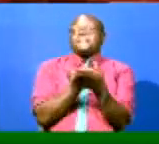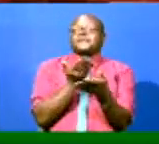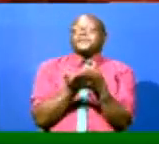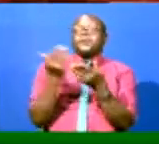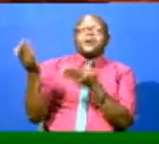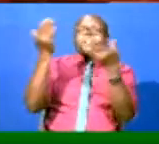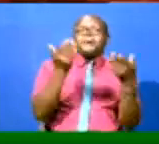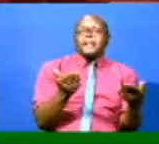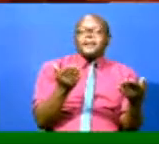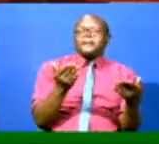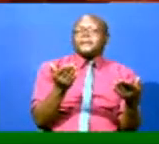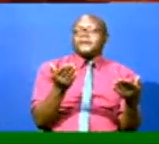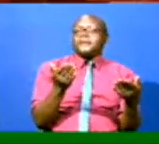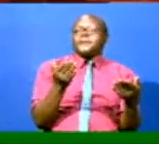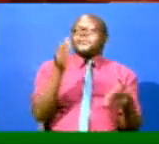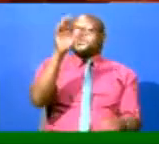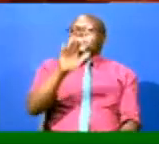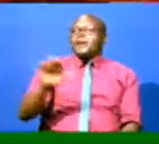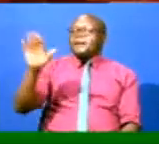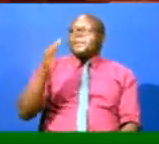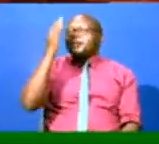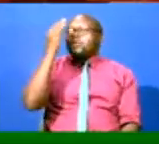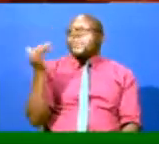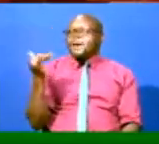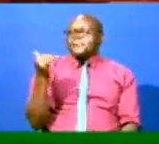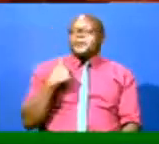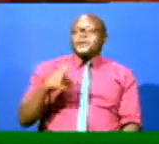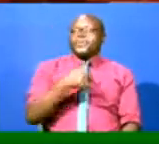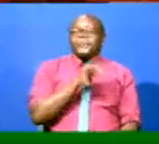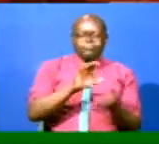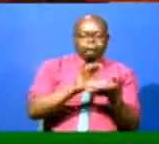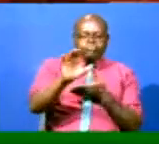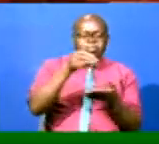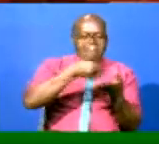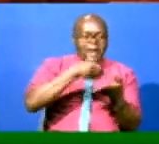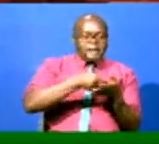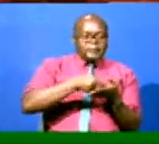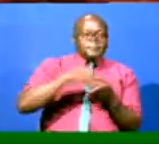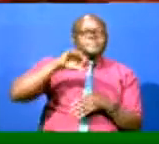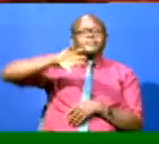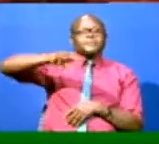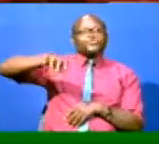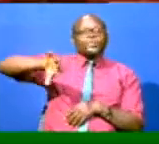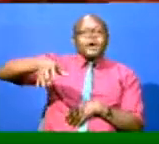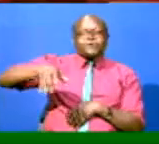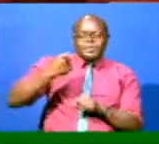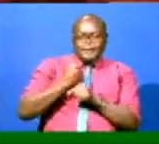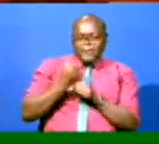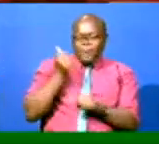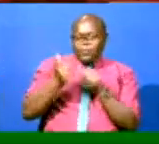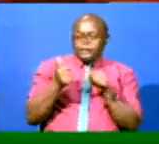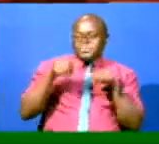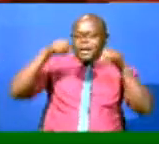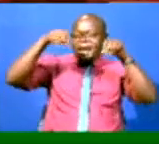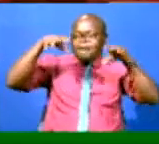here in the first place. We vote money to counties, and the functions that are devolved